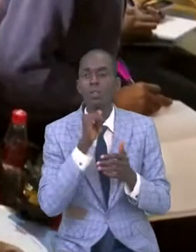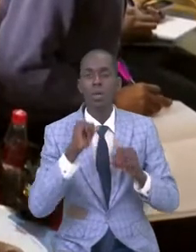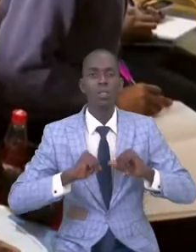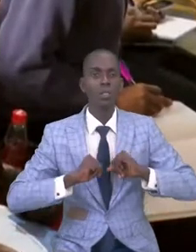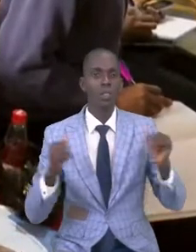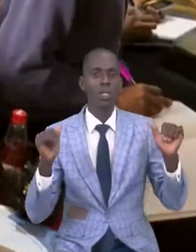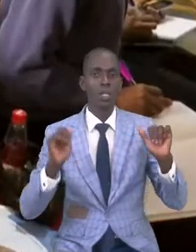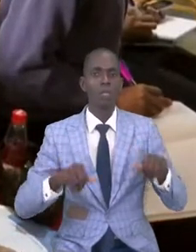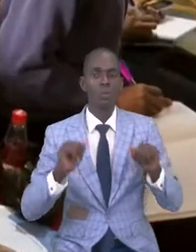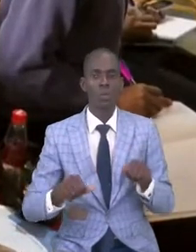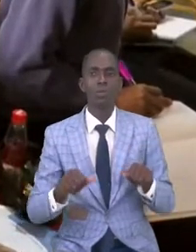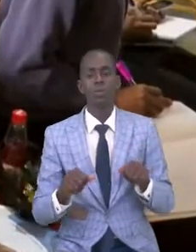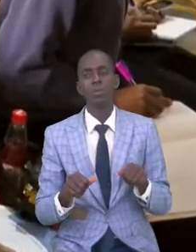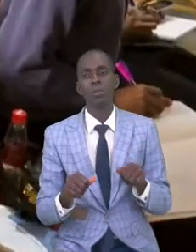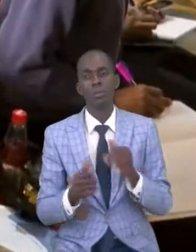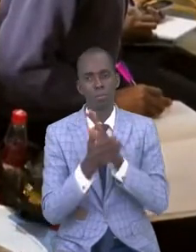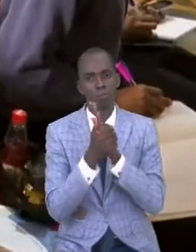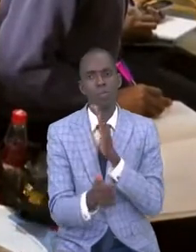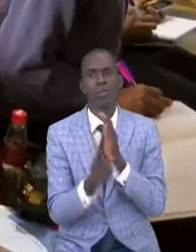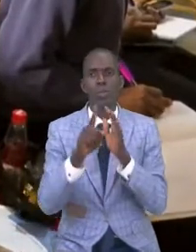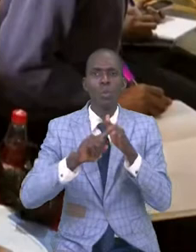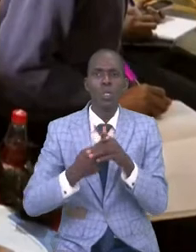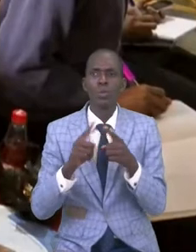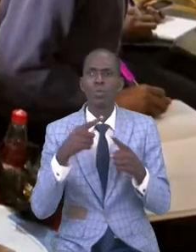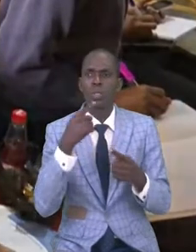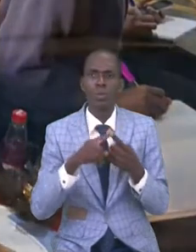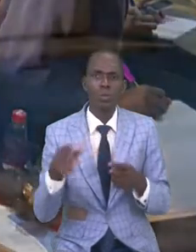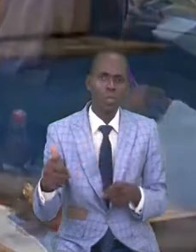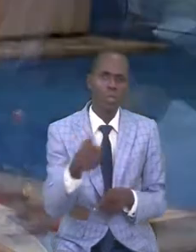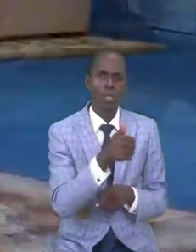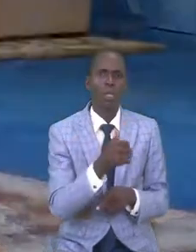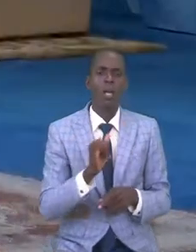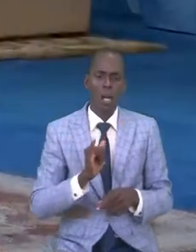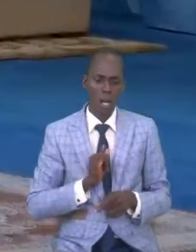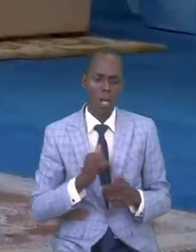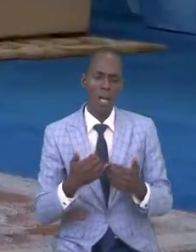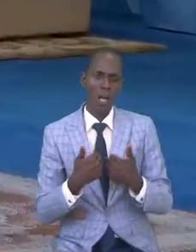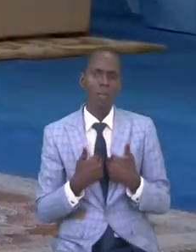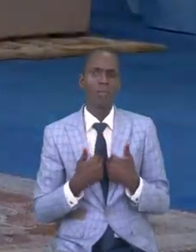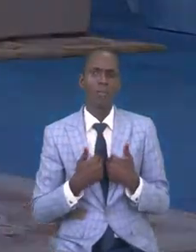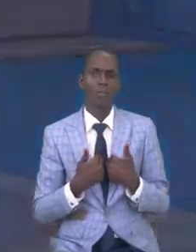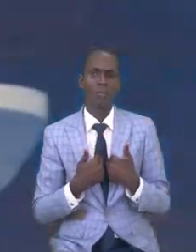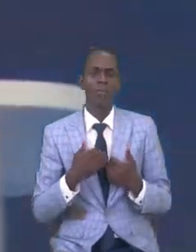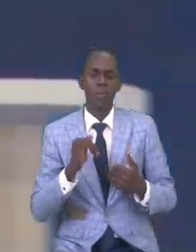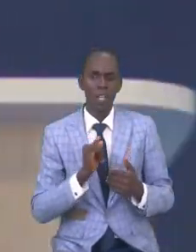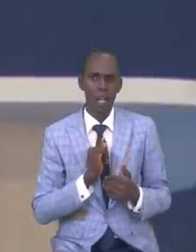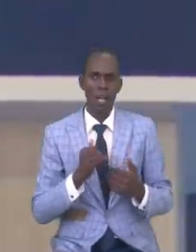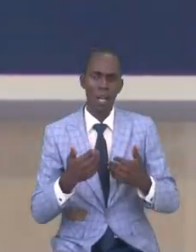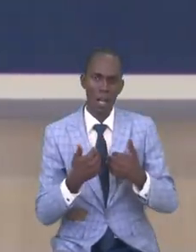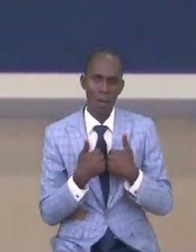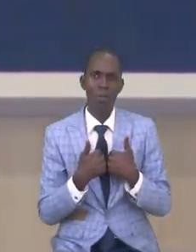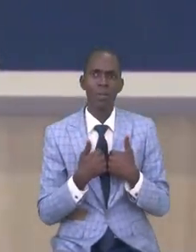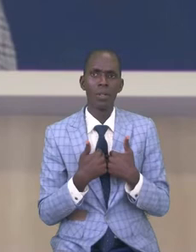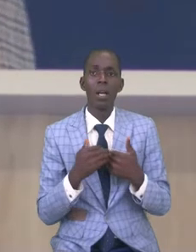potential. You begin to tell yourself, I have, I am,